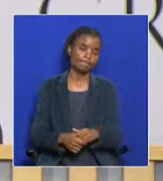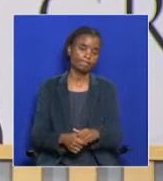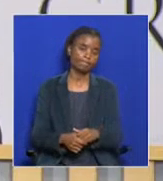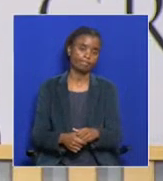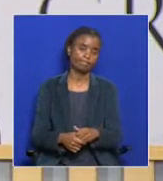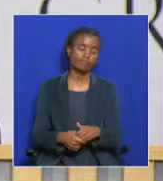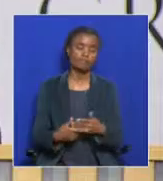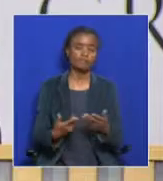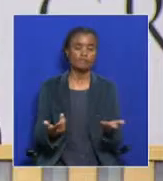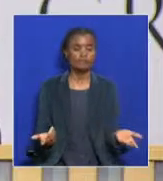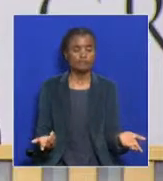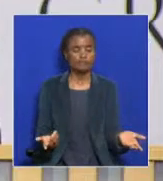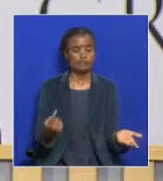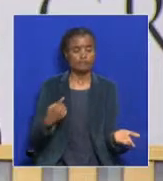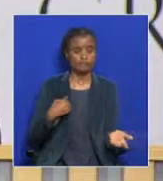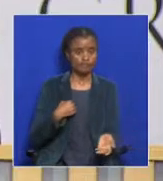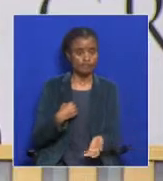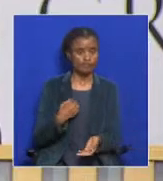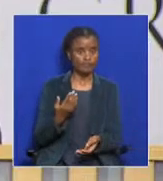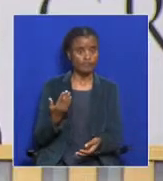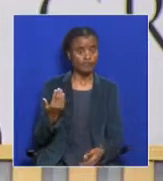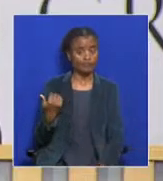didn't know that they stored drugs at Port Shepstone. And when the